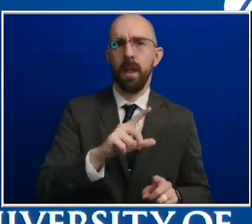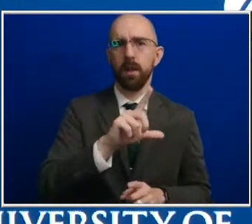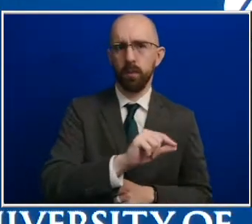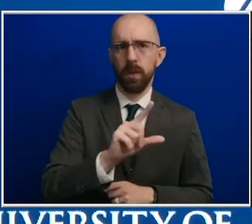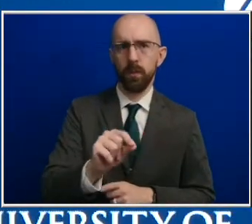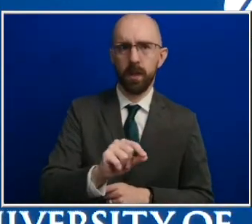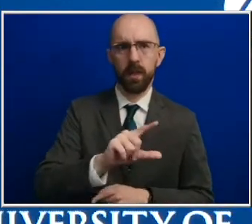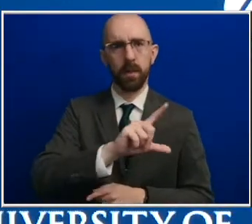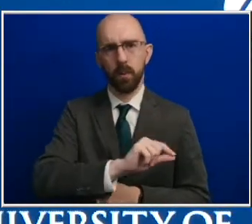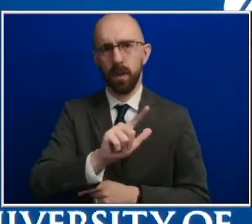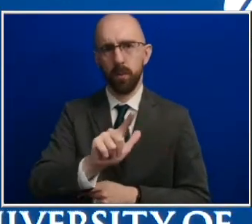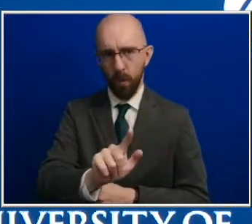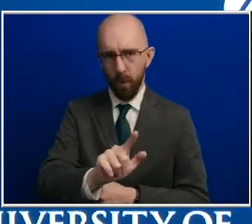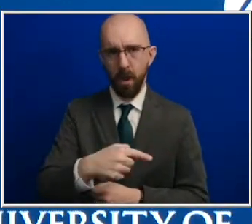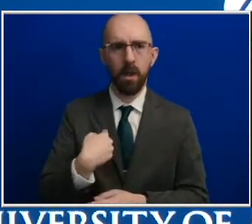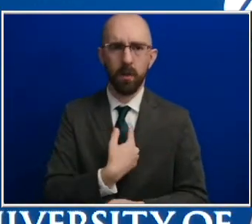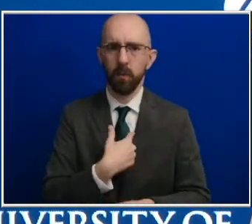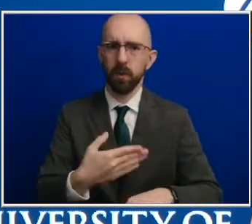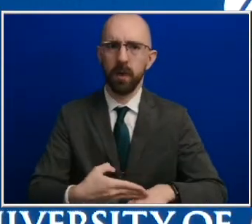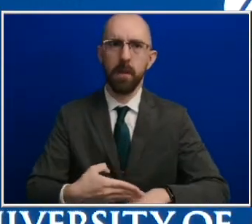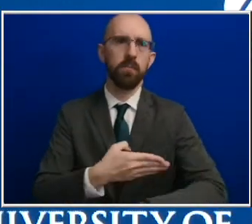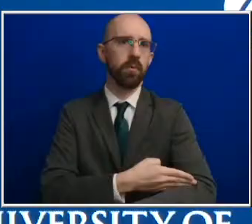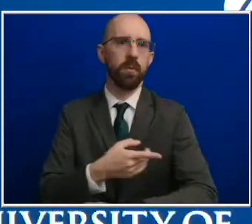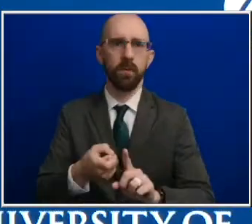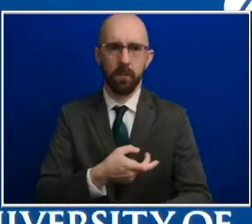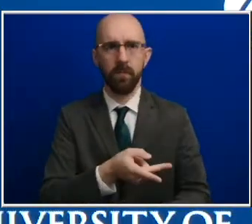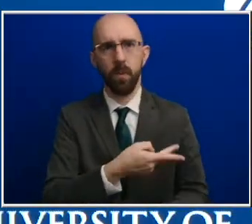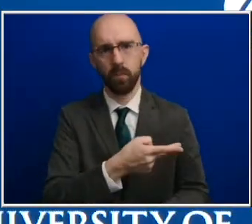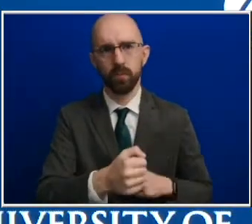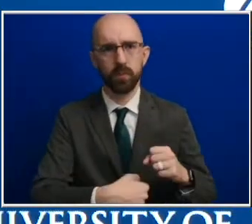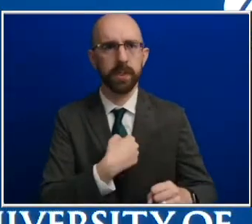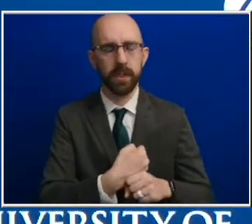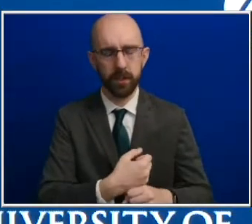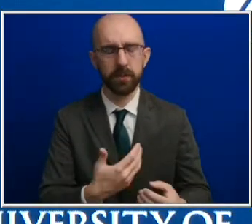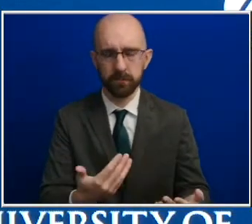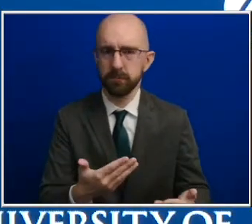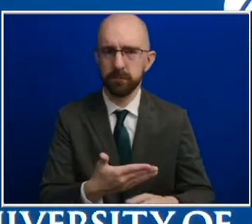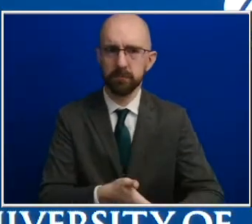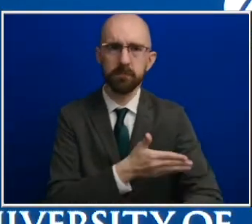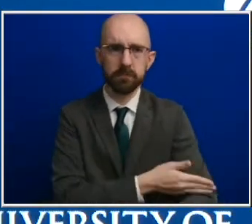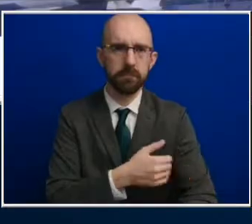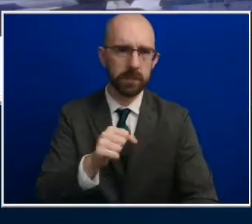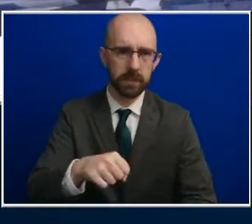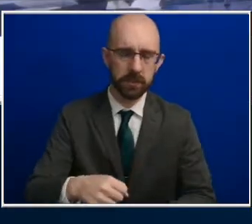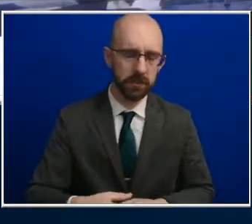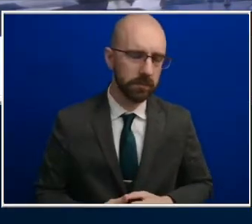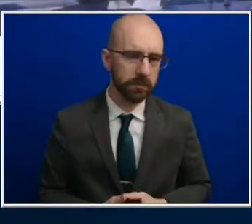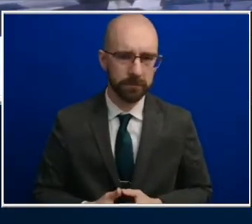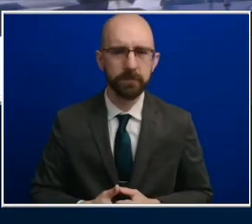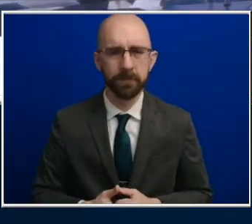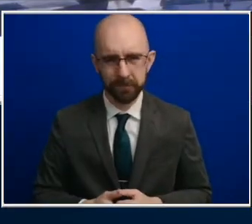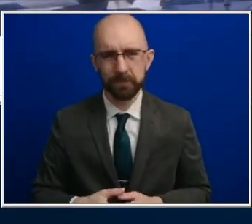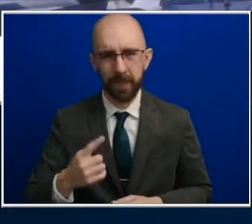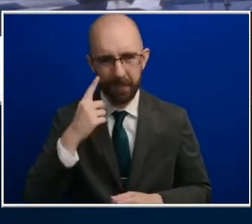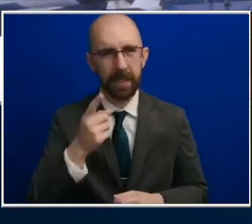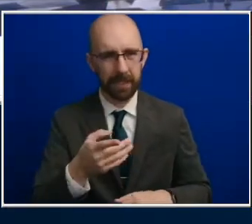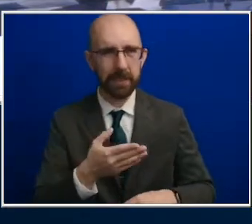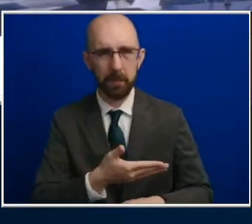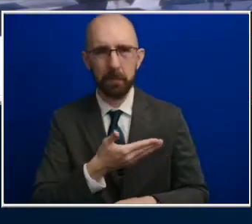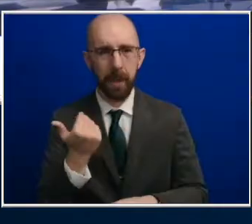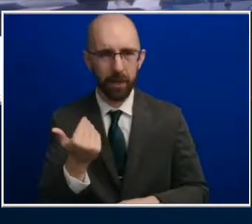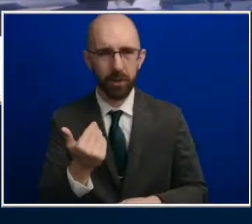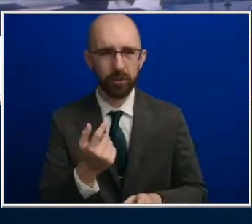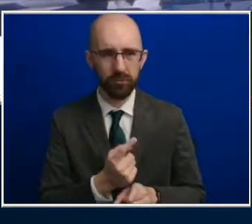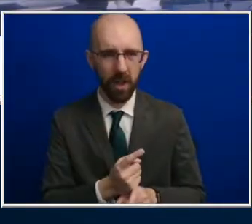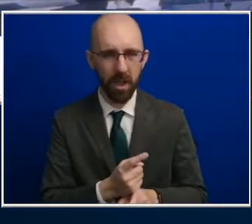2021, we are much improved from those data from those times as well. Yeah, I think it's gotten better, right? But yeah. Even